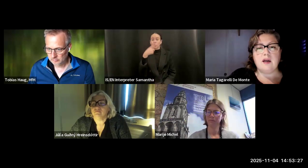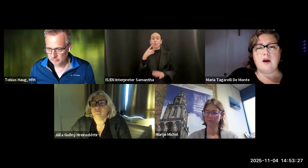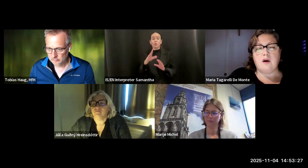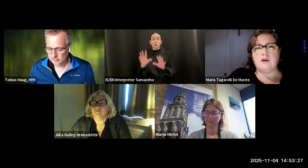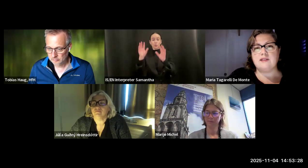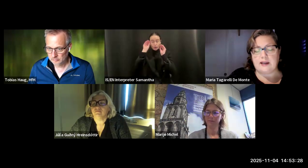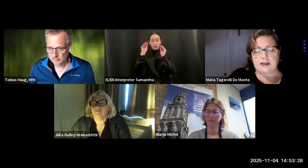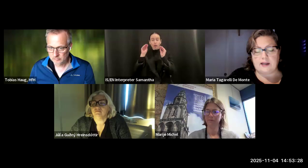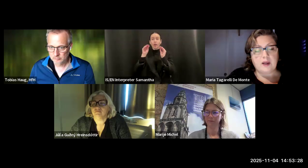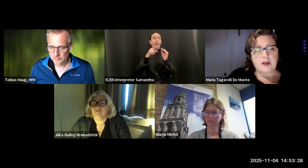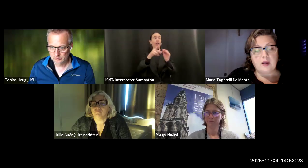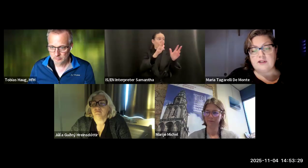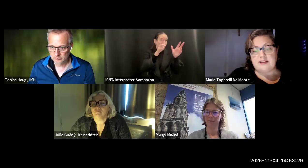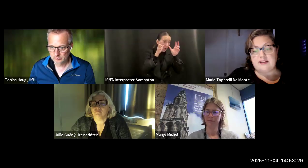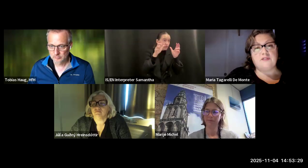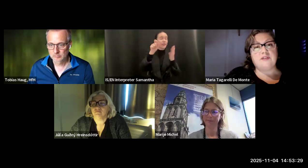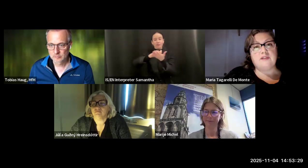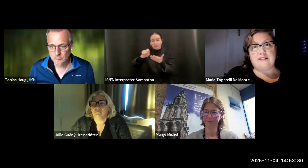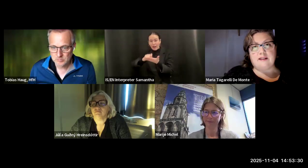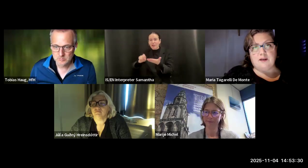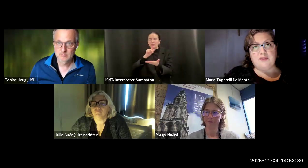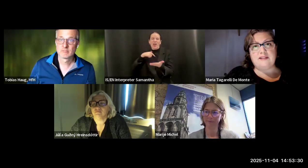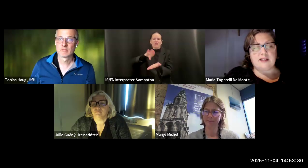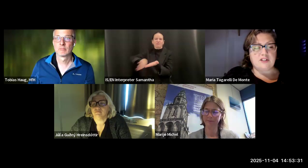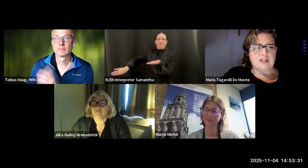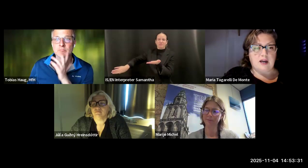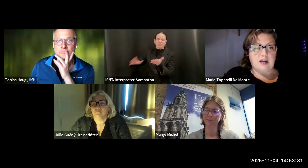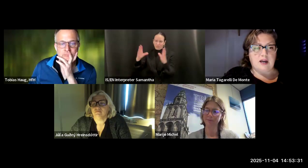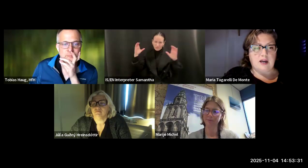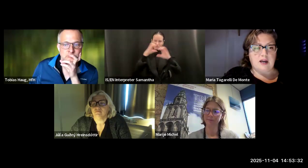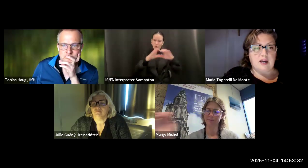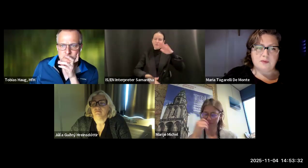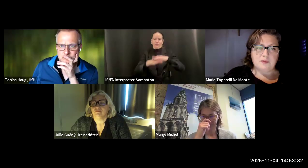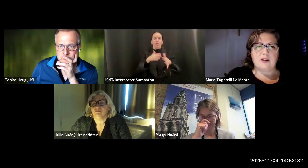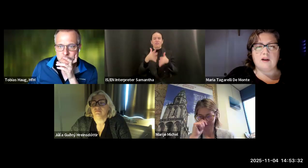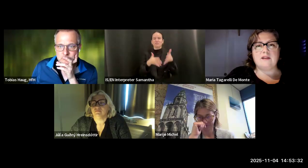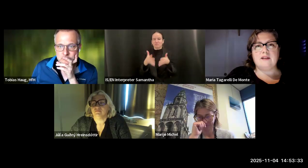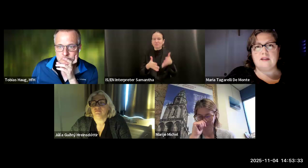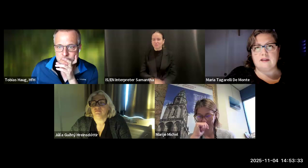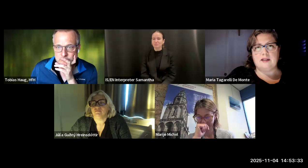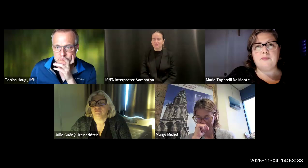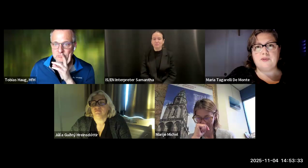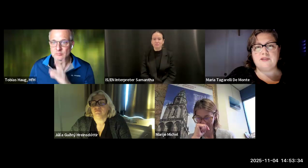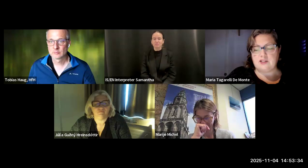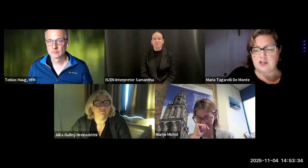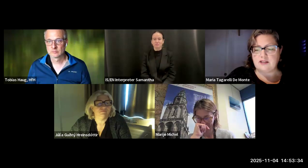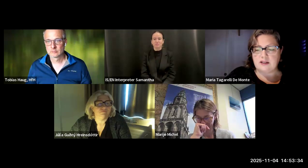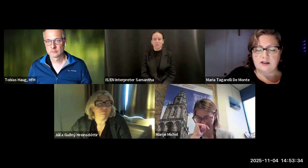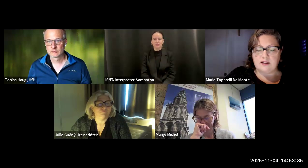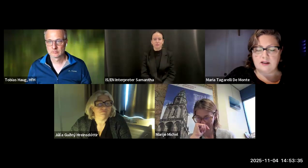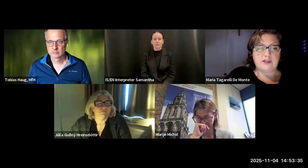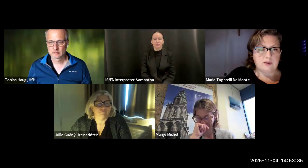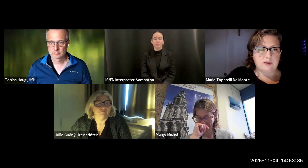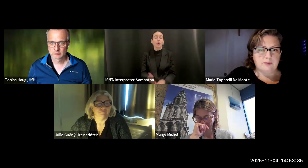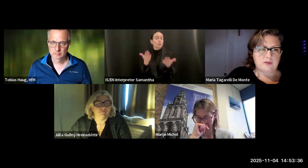focus mostly on signing. For the sake of today's presentation, I will focus mostly on inputs such